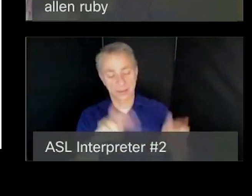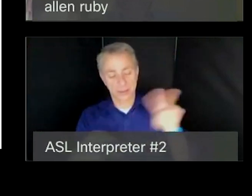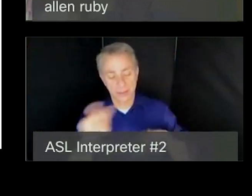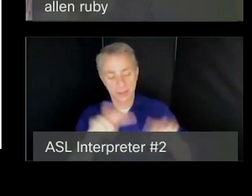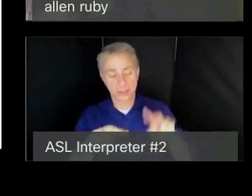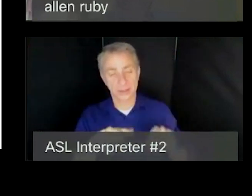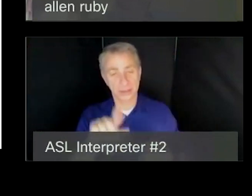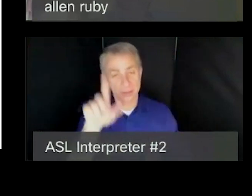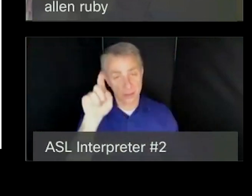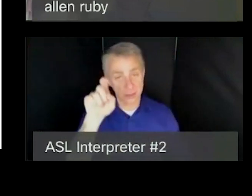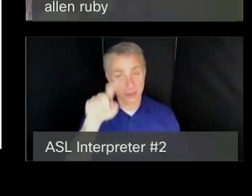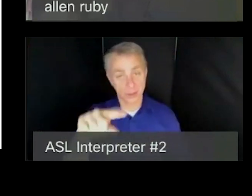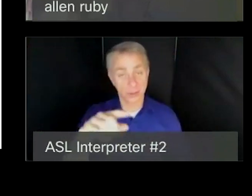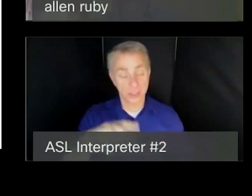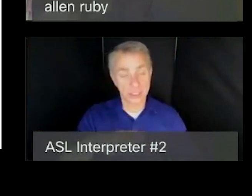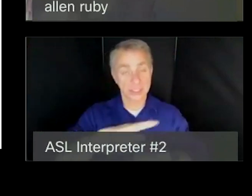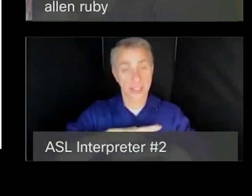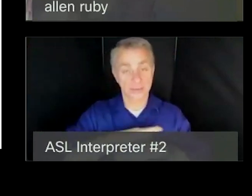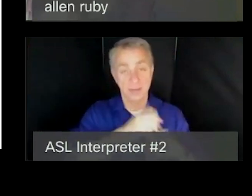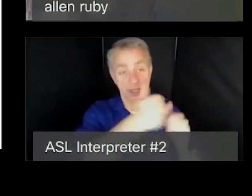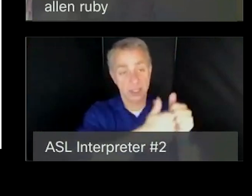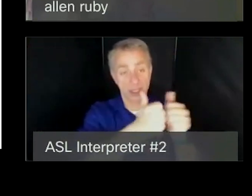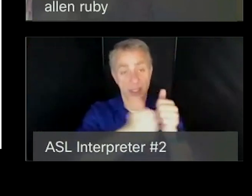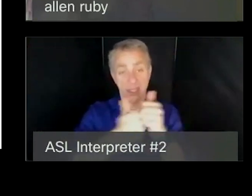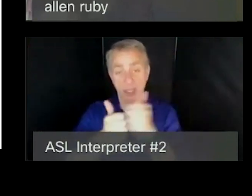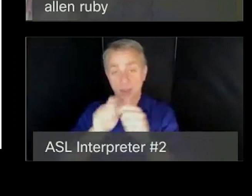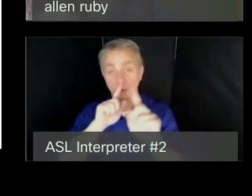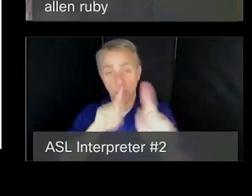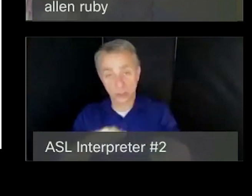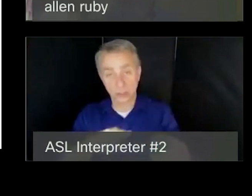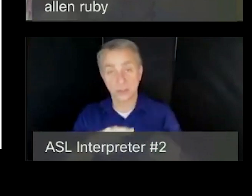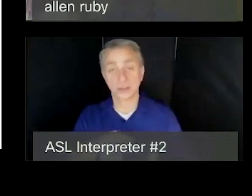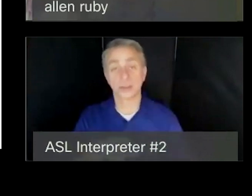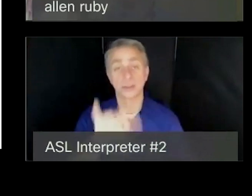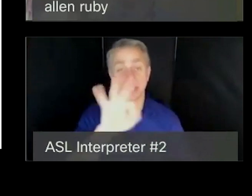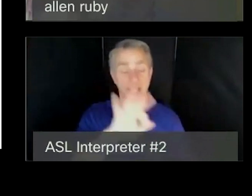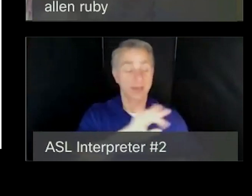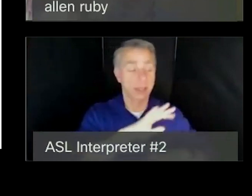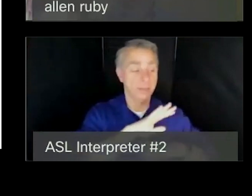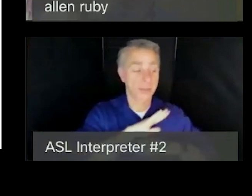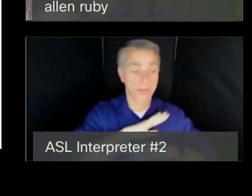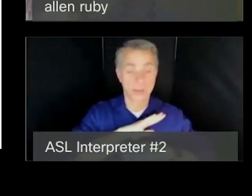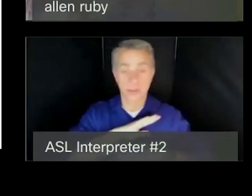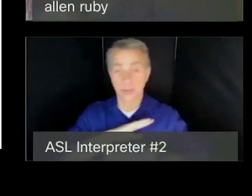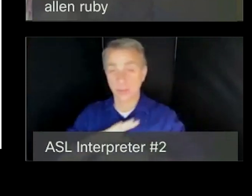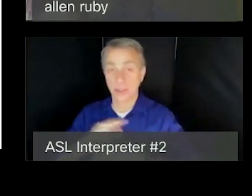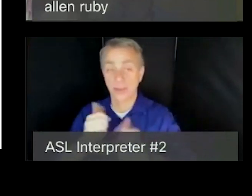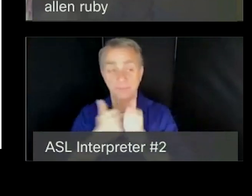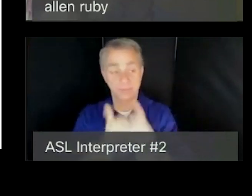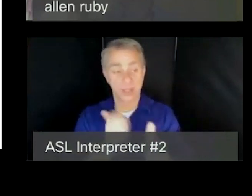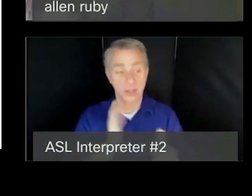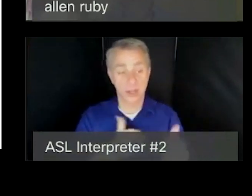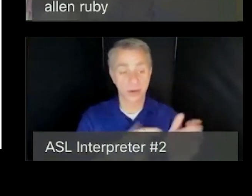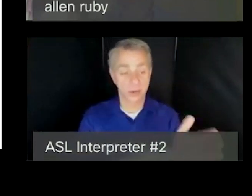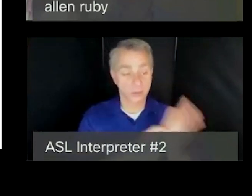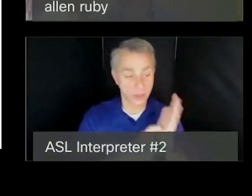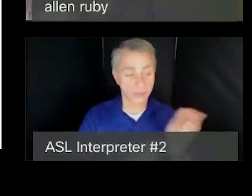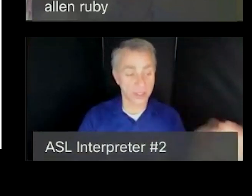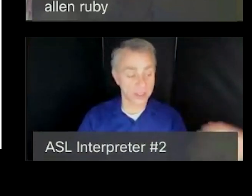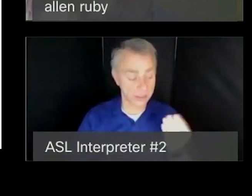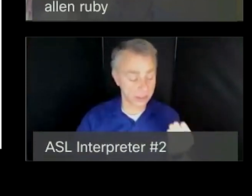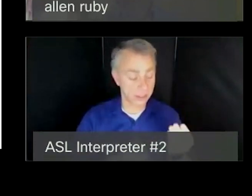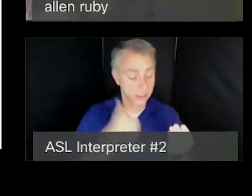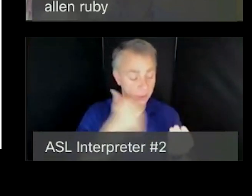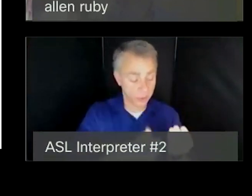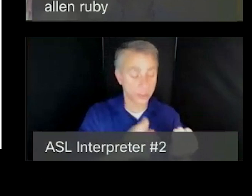request for applications. So if it meets everything we asked for, then it's assigned to a review